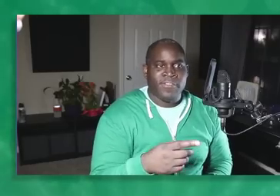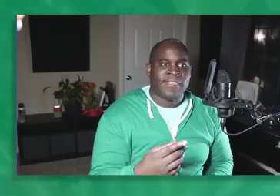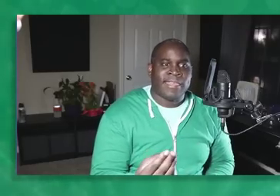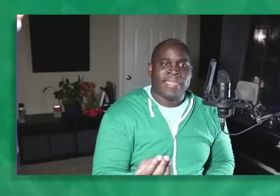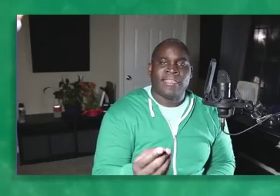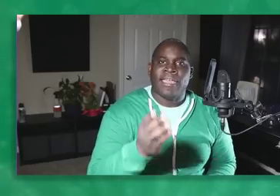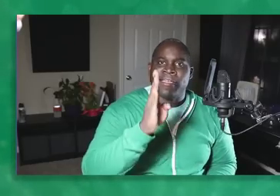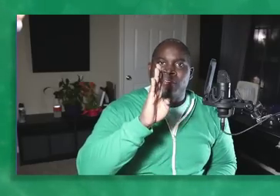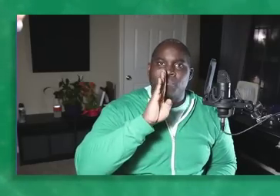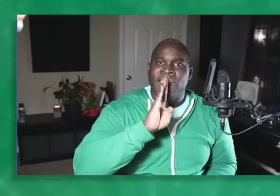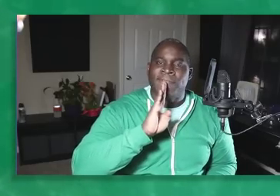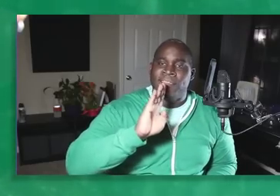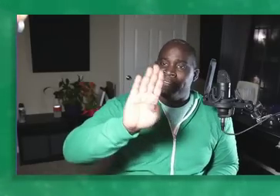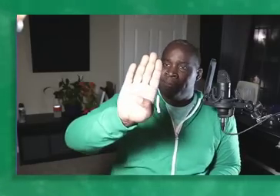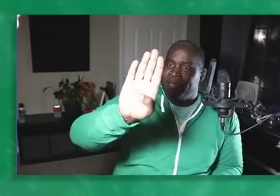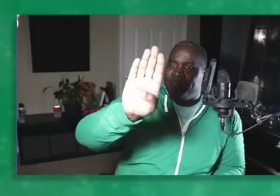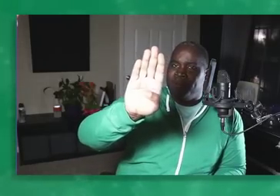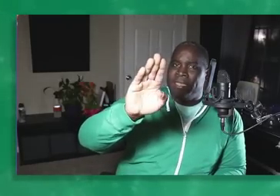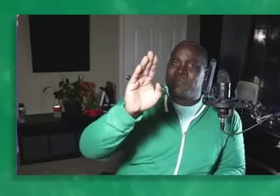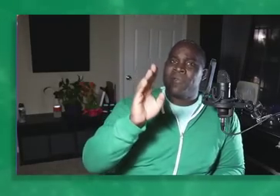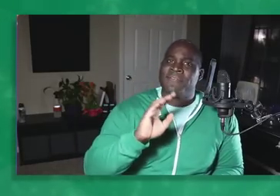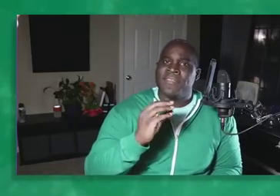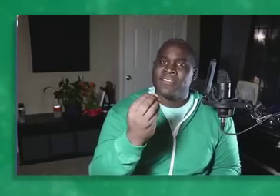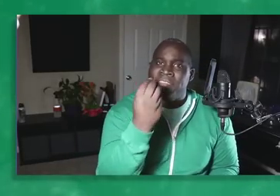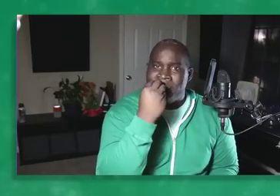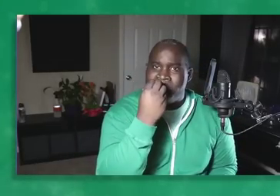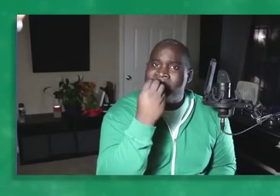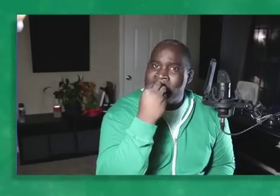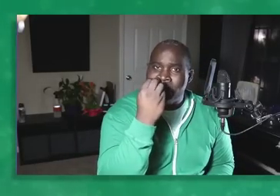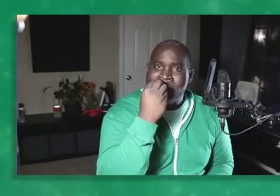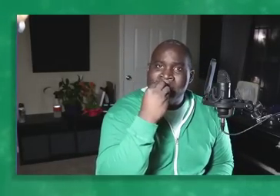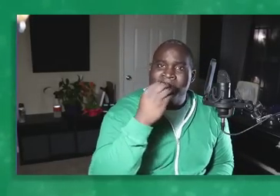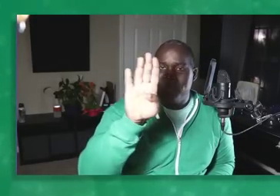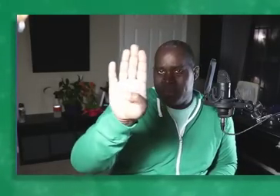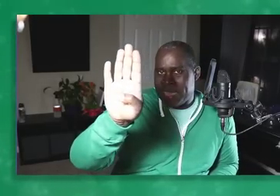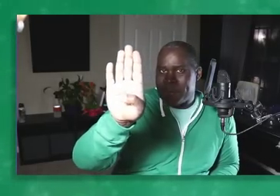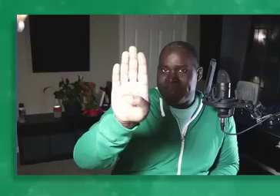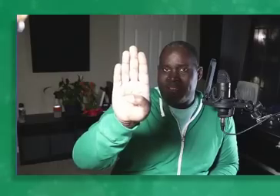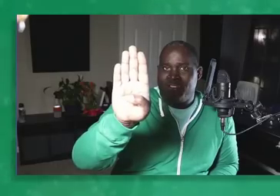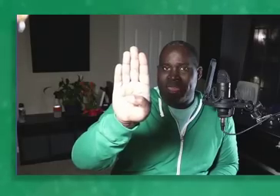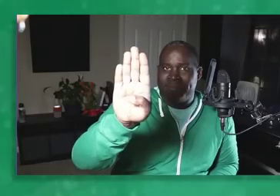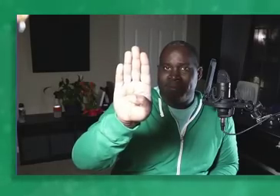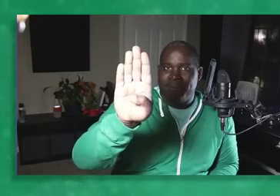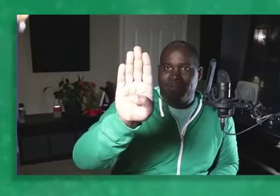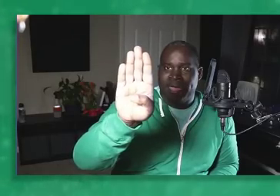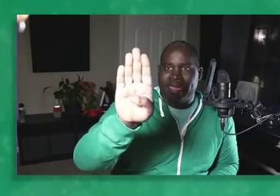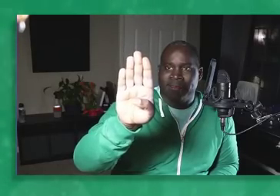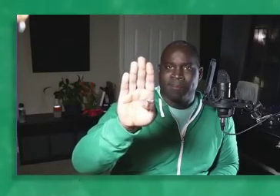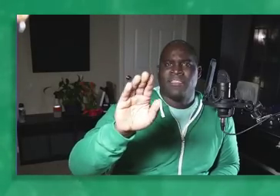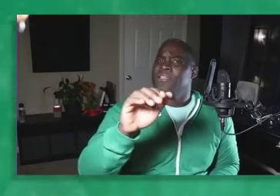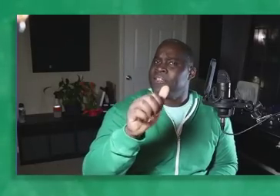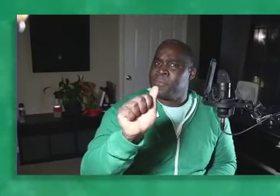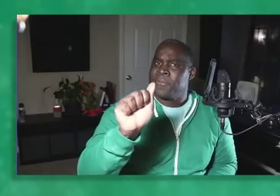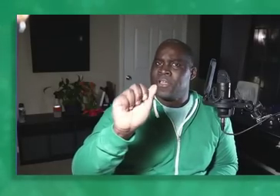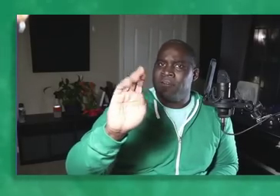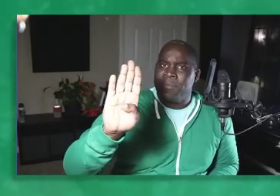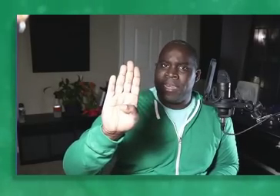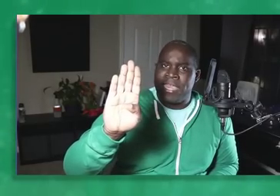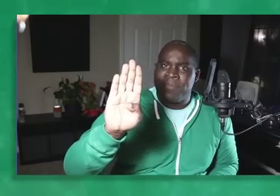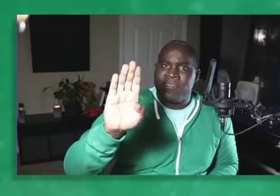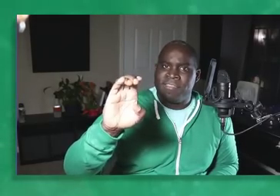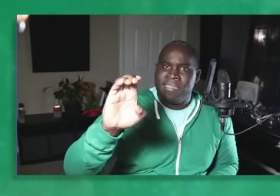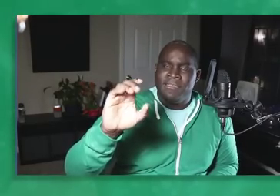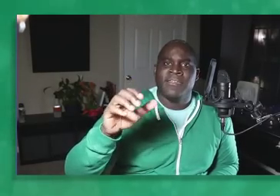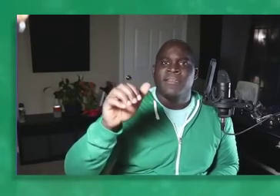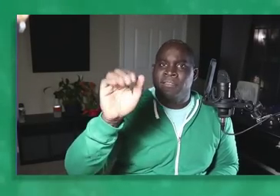So she's signing it as breakfast. By the way, breakfast is you eat, but you make a B shape with your hand. You guys remember your alphabet,